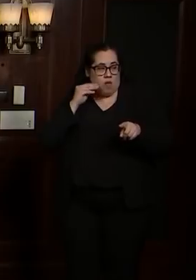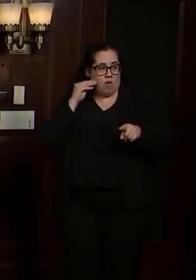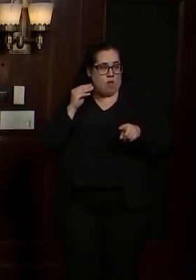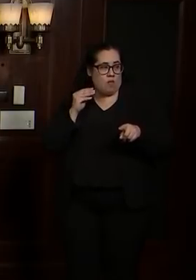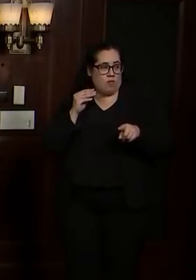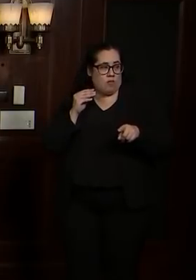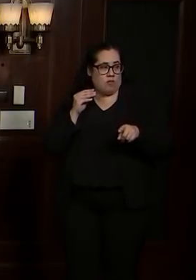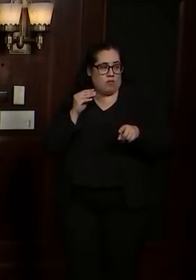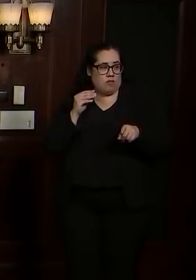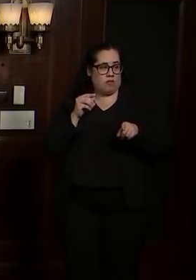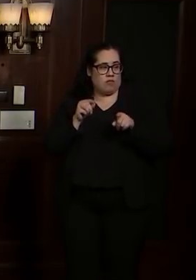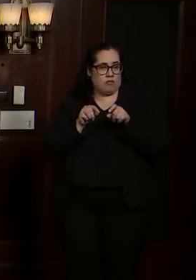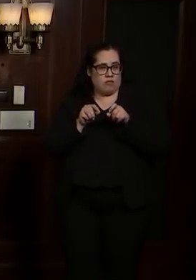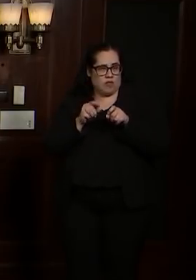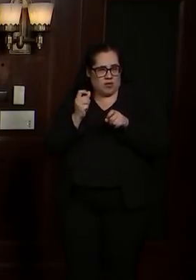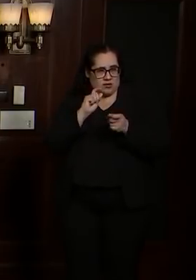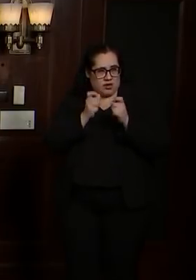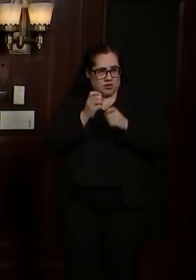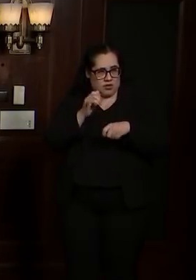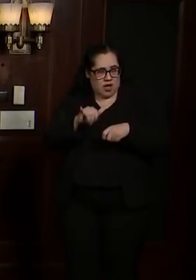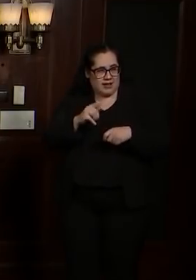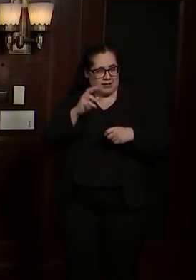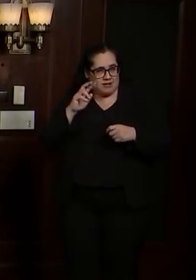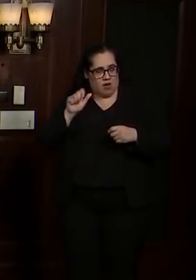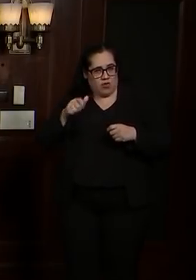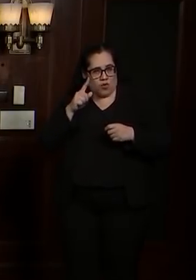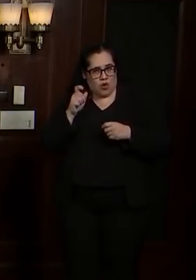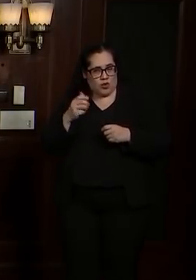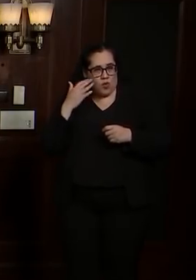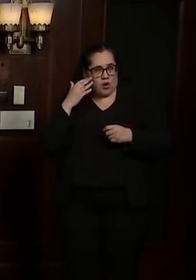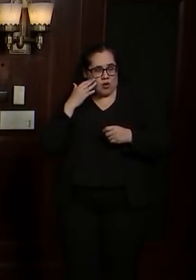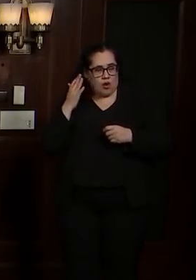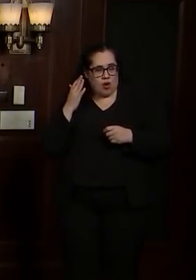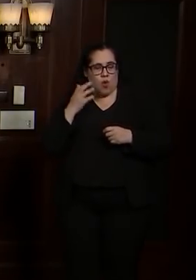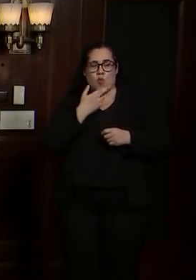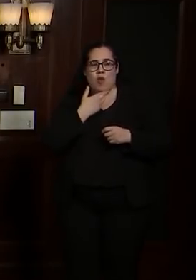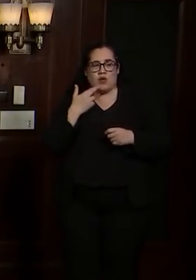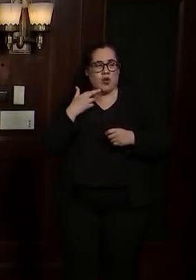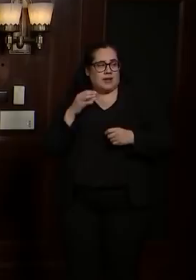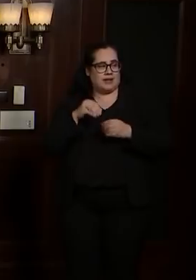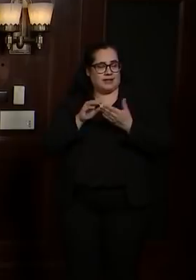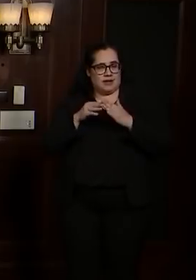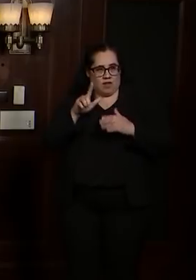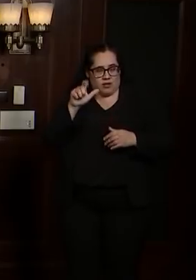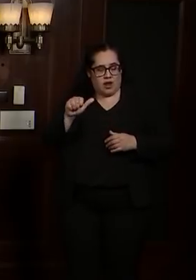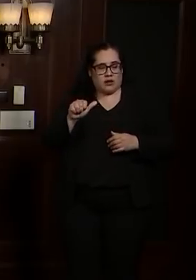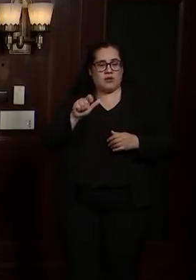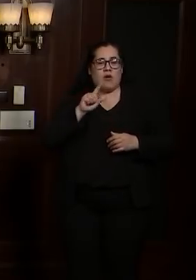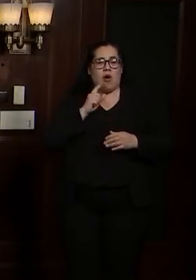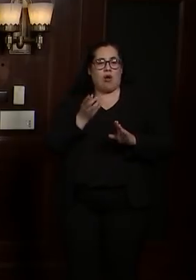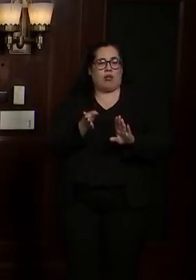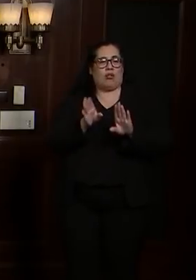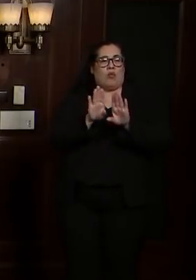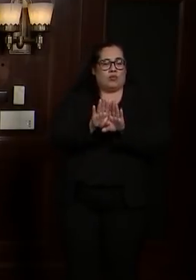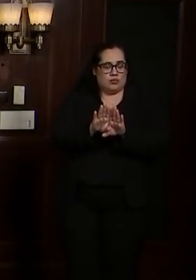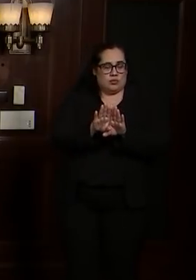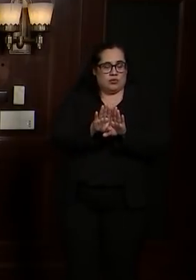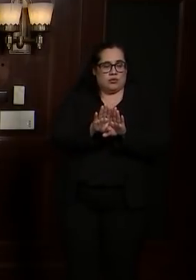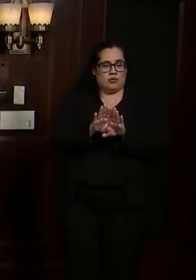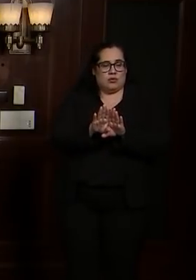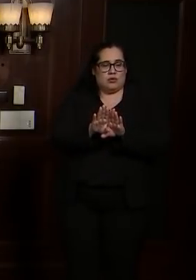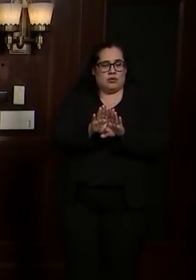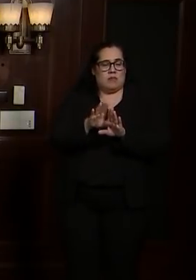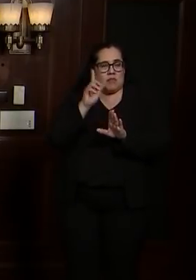that. And the second question is, we know that there are many restaurants in Los Angeles that are closing the doors and transforming